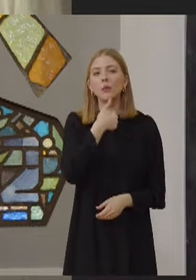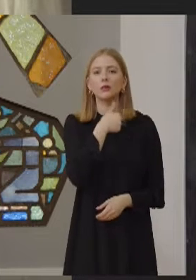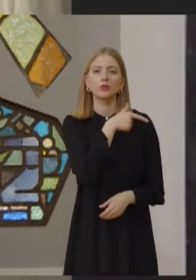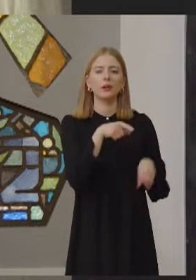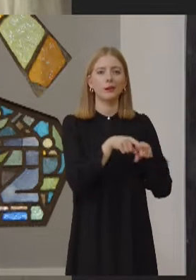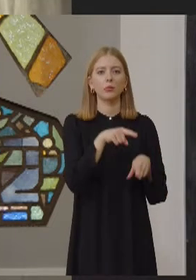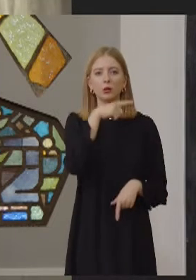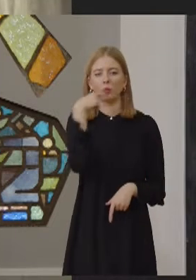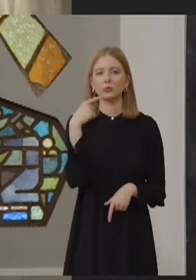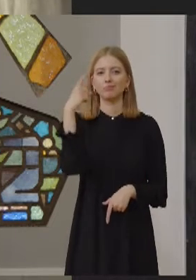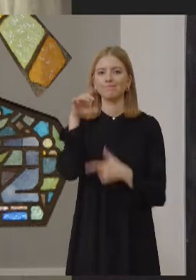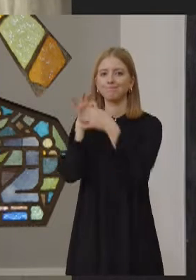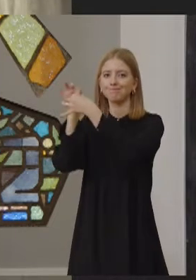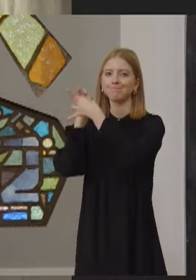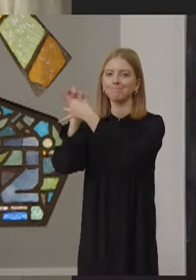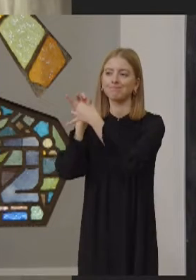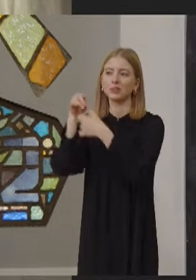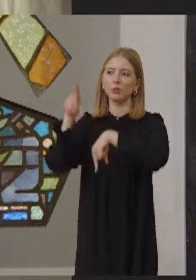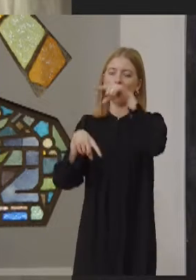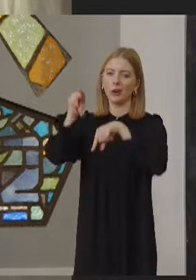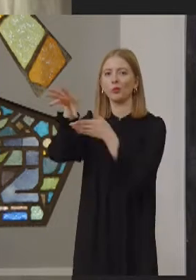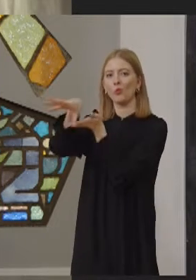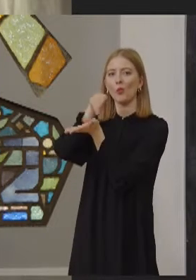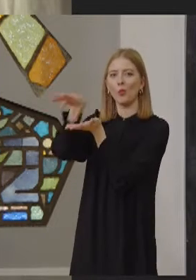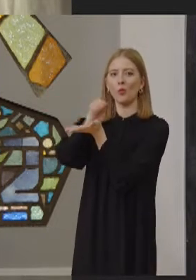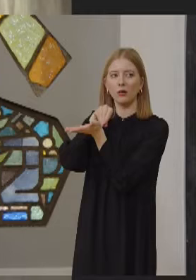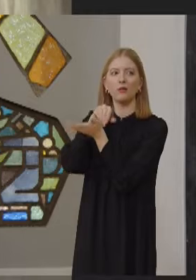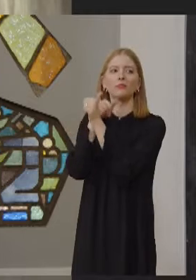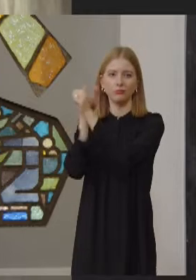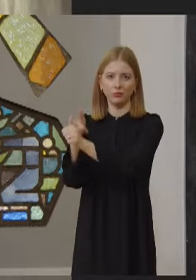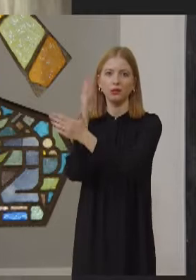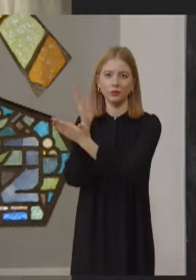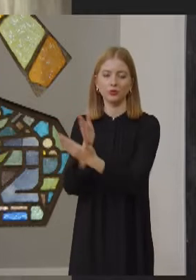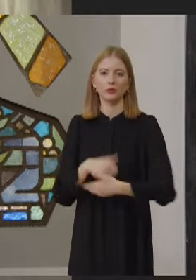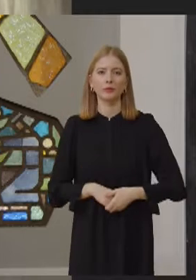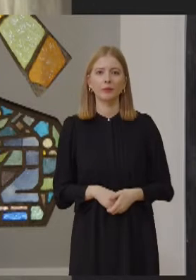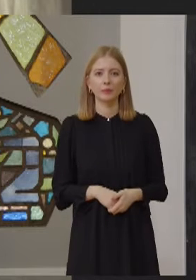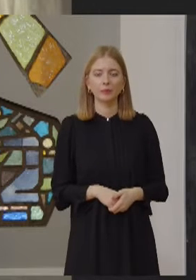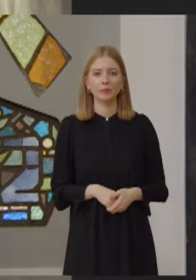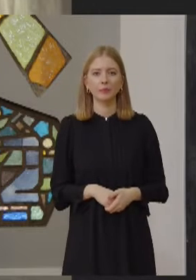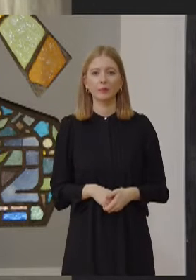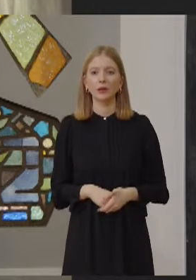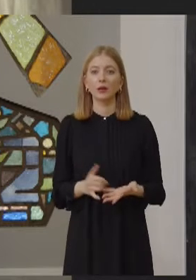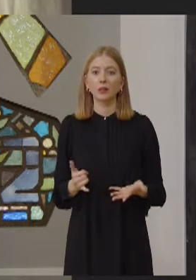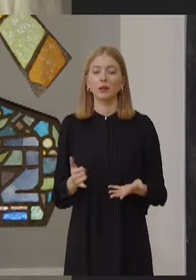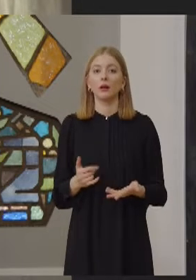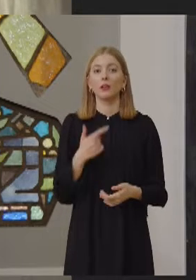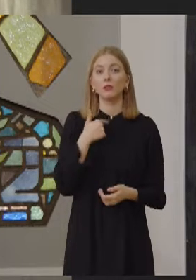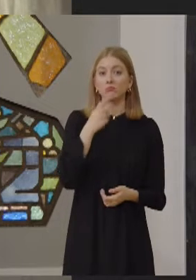Commission. This political party is a pro-Russian one. So such